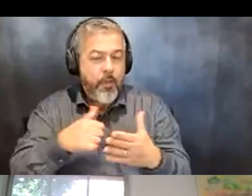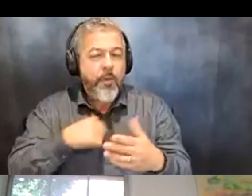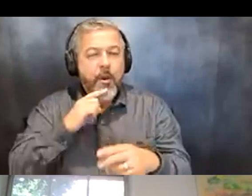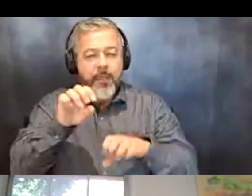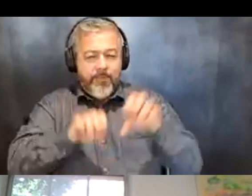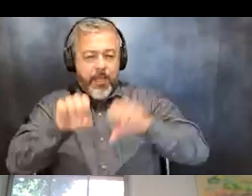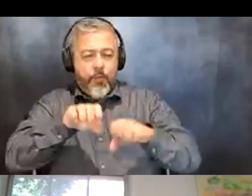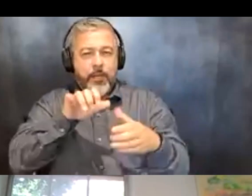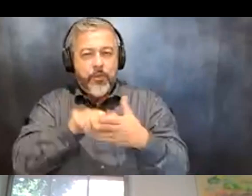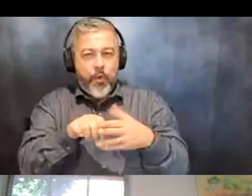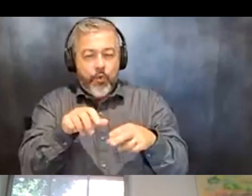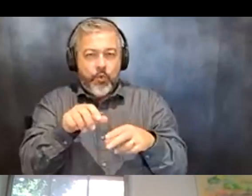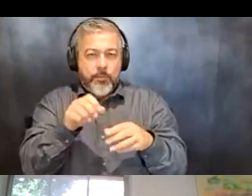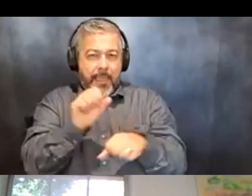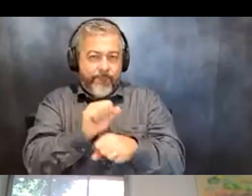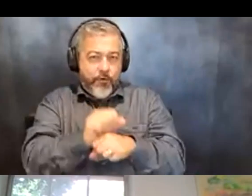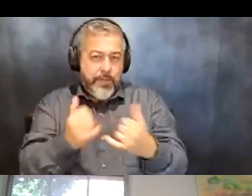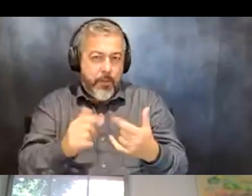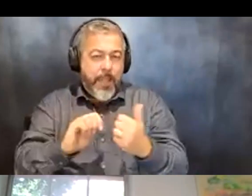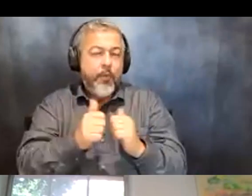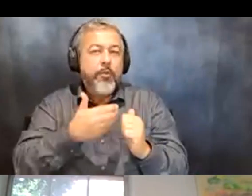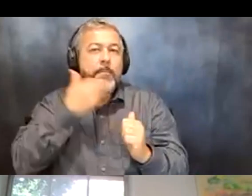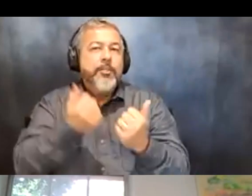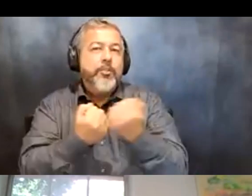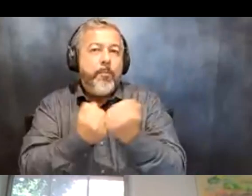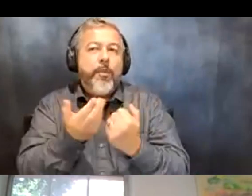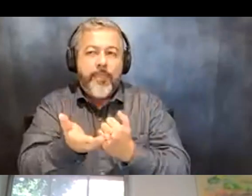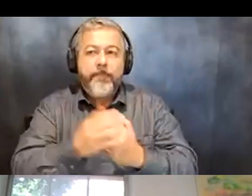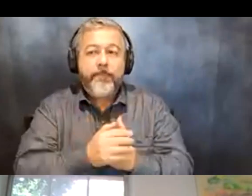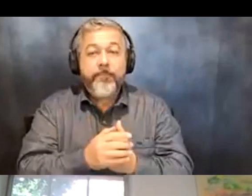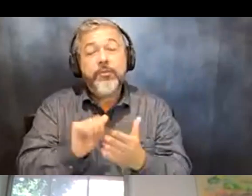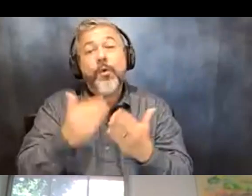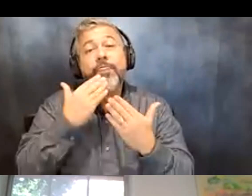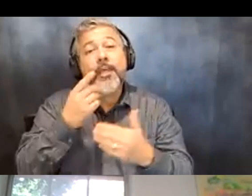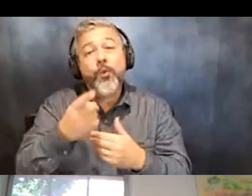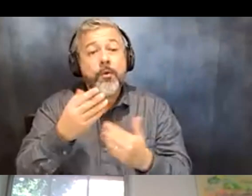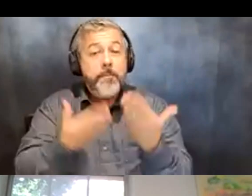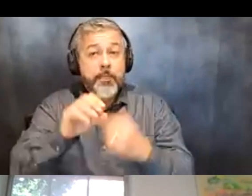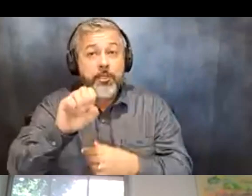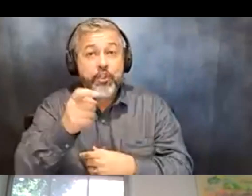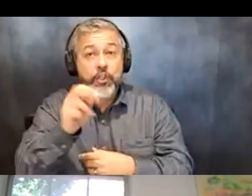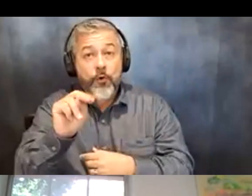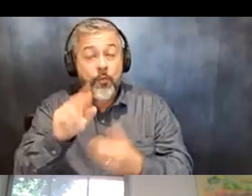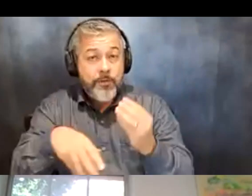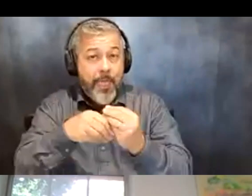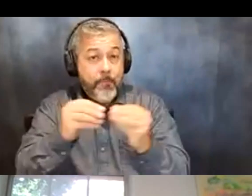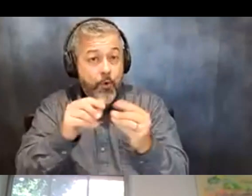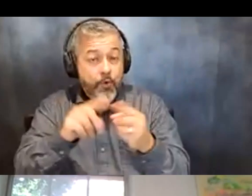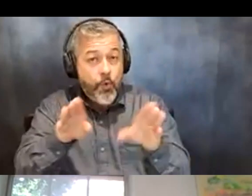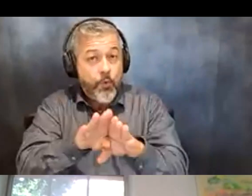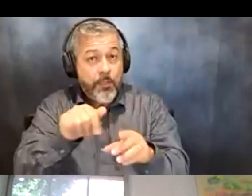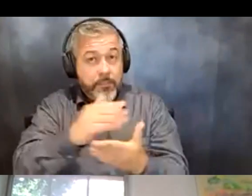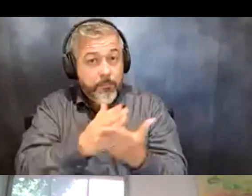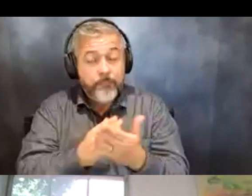evaluating those efforts now and how we can best support them. So thank you. I don't know if Sharon, you have anything to add to close us out?